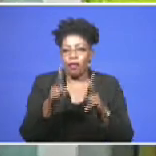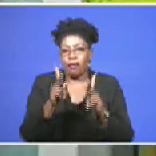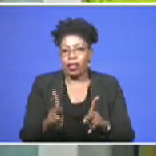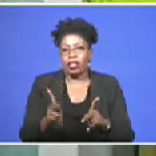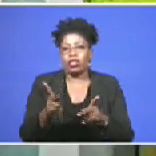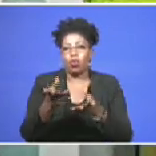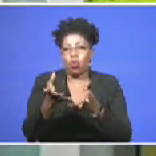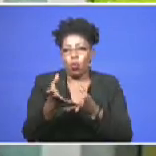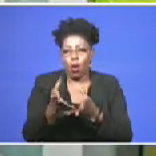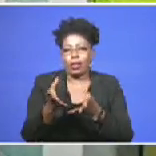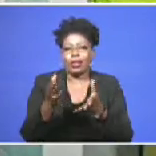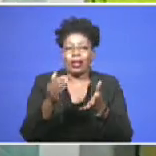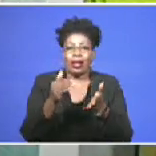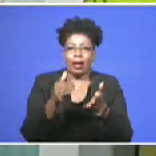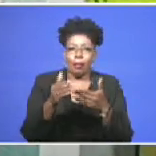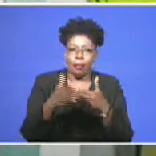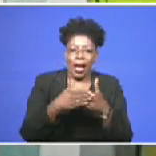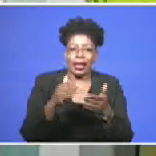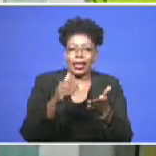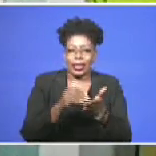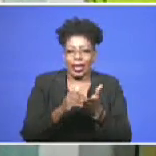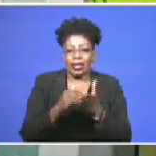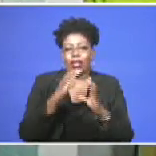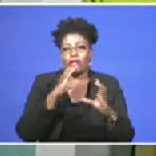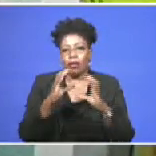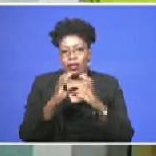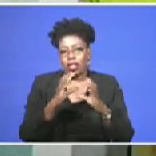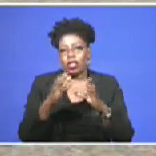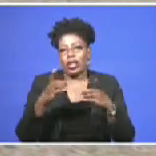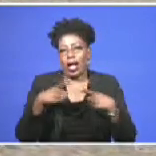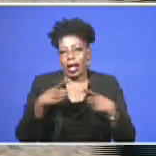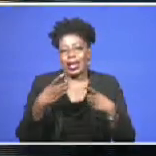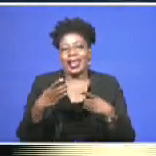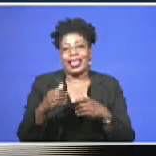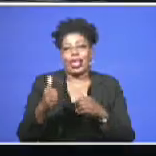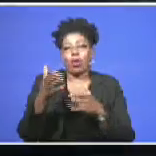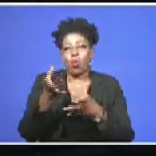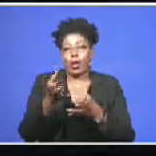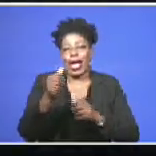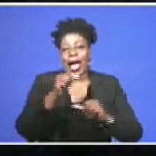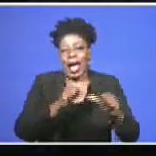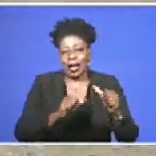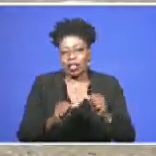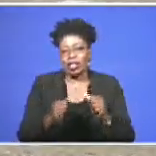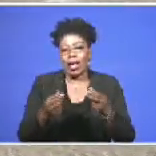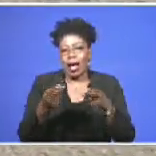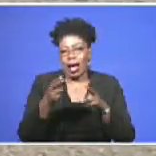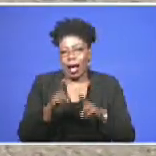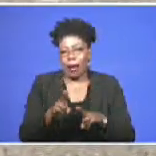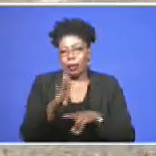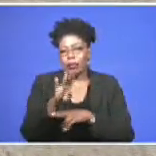a conversation being had and action being taken by officials. Antoine Smith, ZNS Network News.